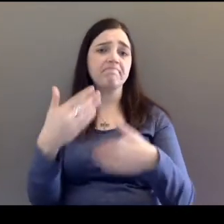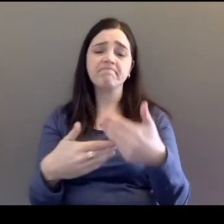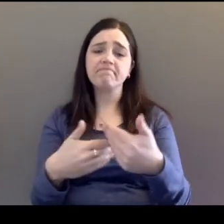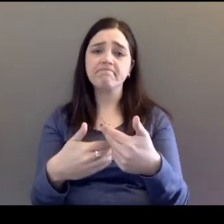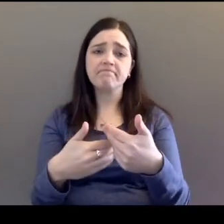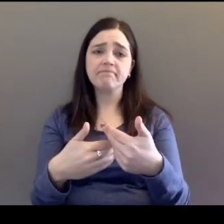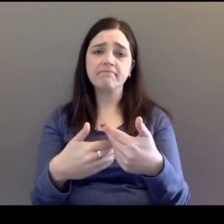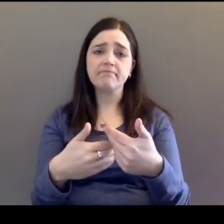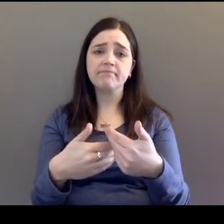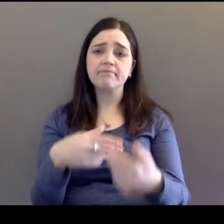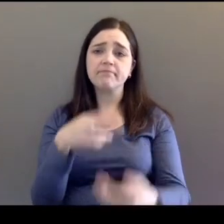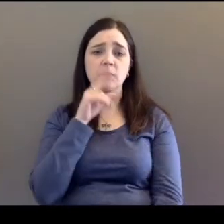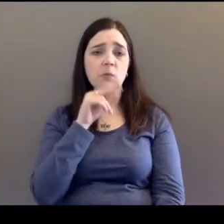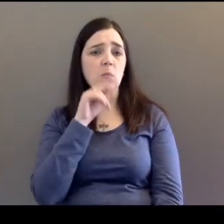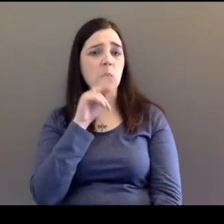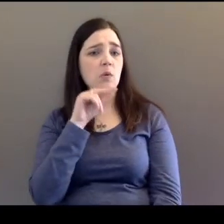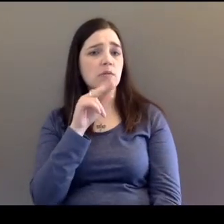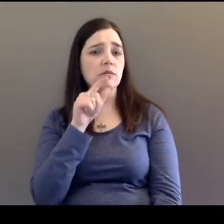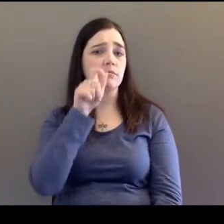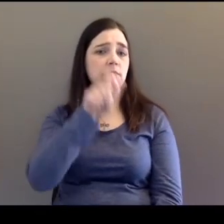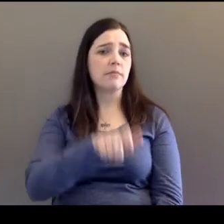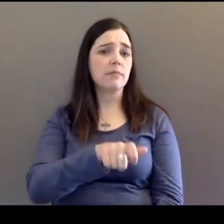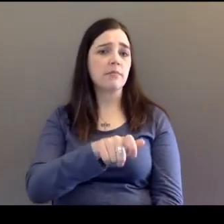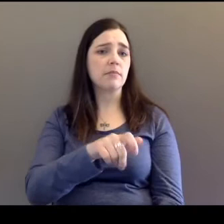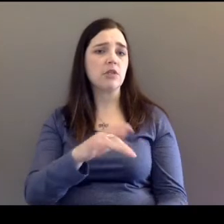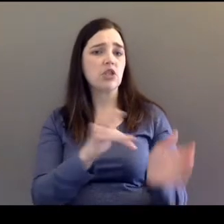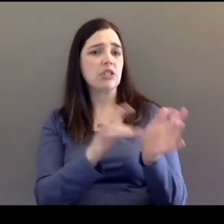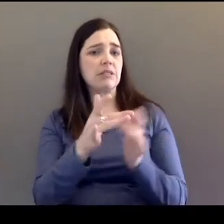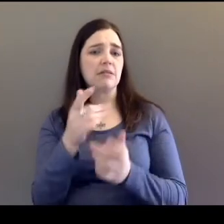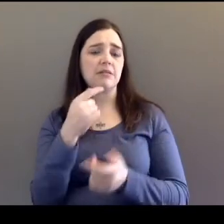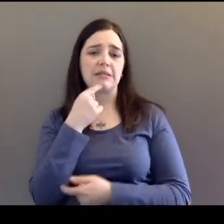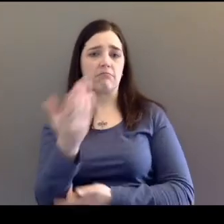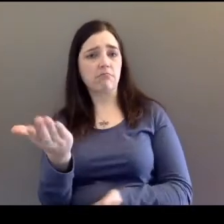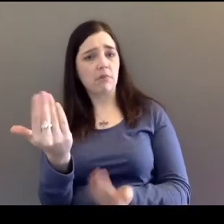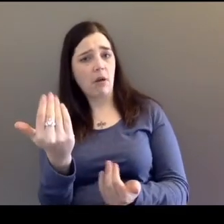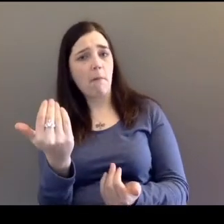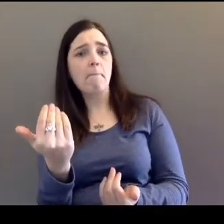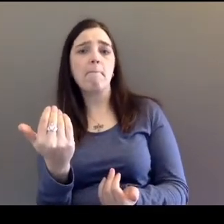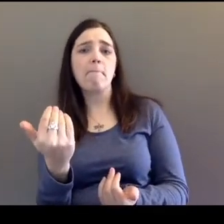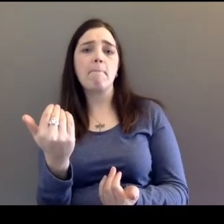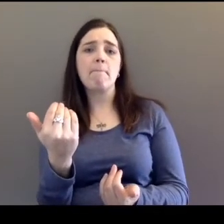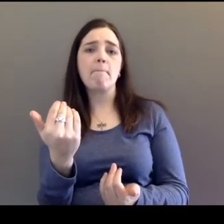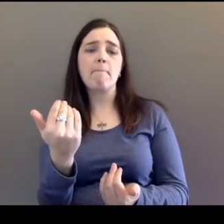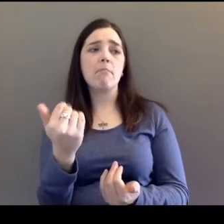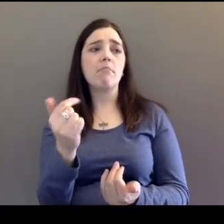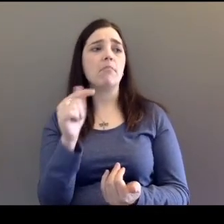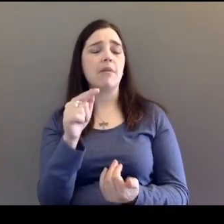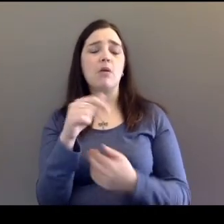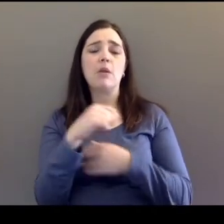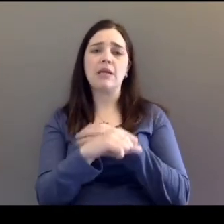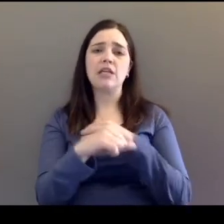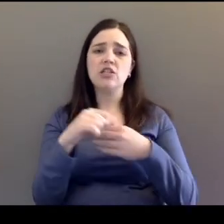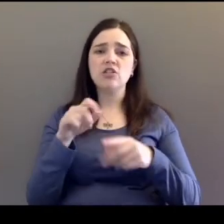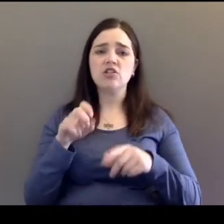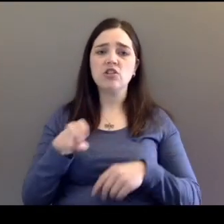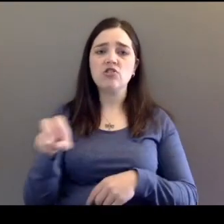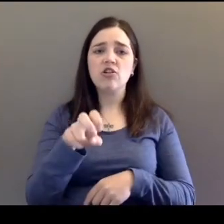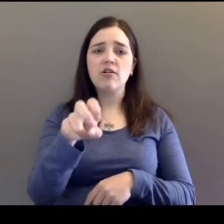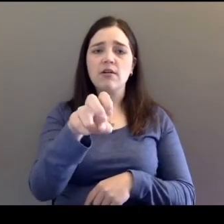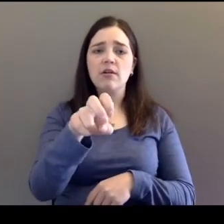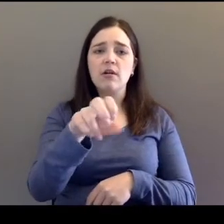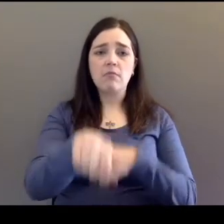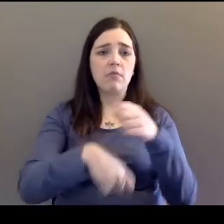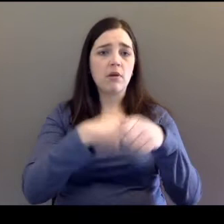They were spoken to men that Jesus was inviting to come on the way to Jerusalem, on the way of the cross, on the Easter journey that would lead to